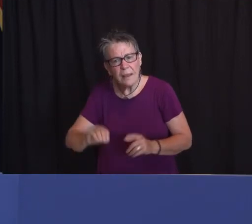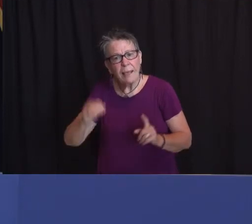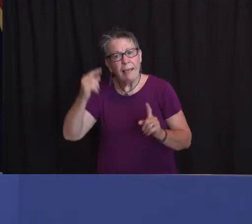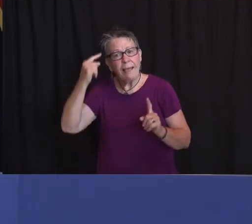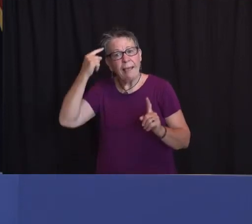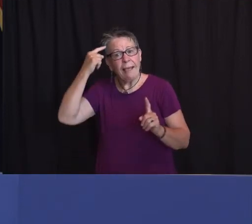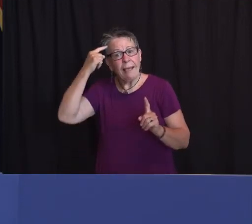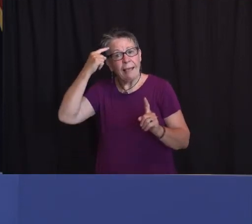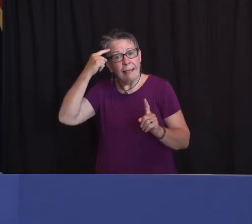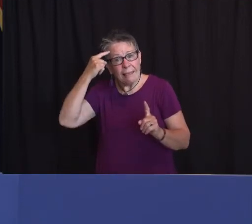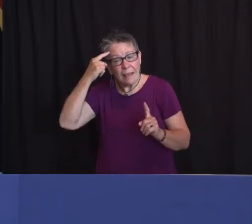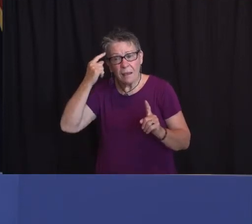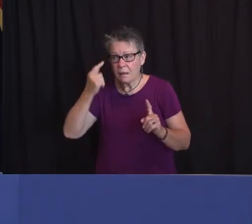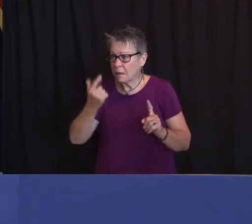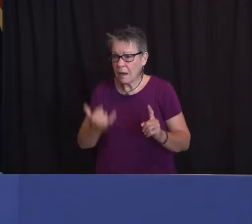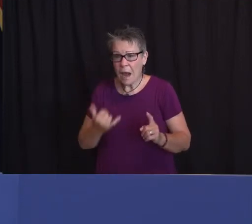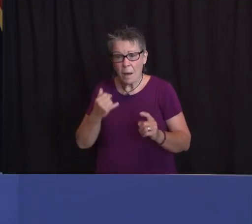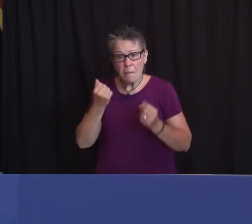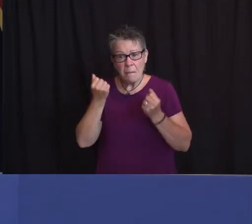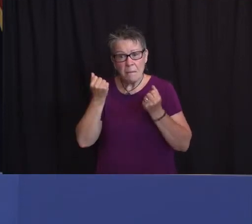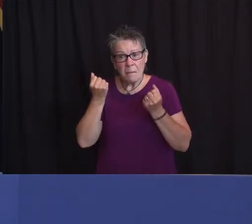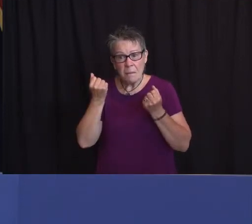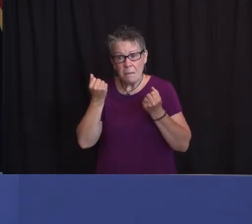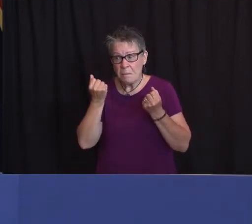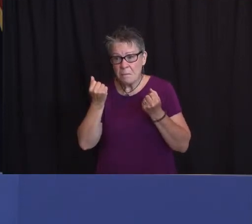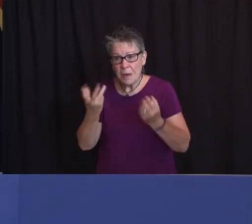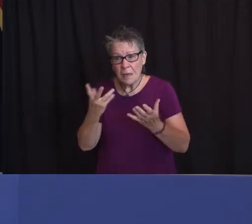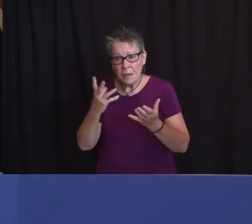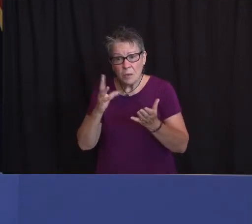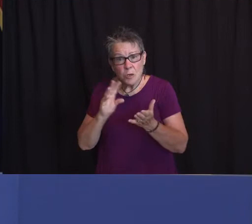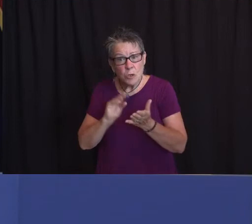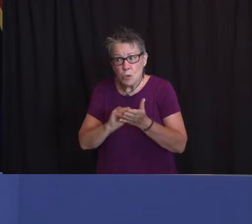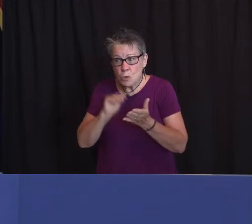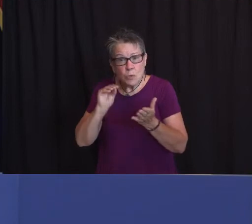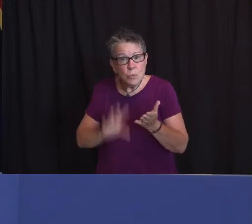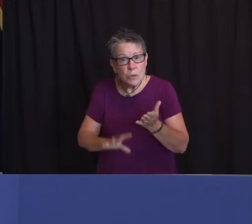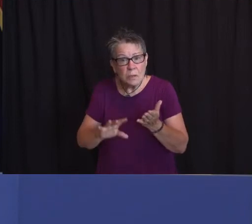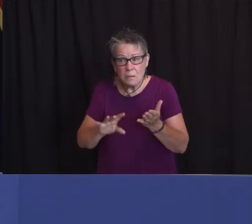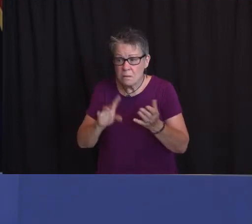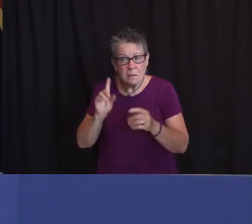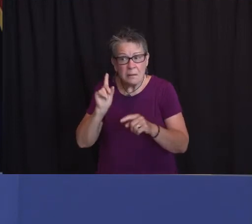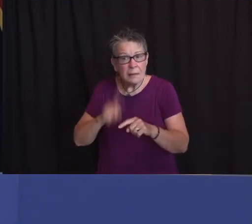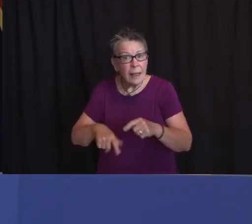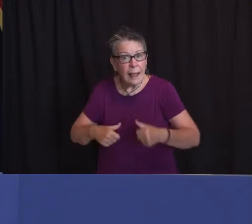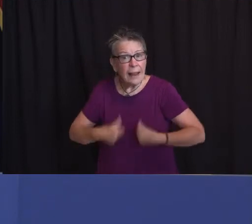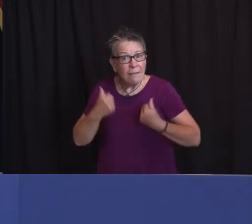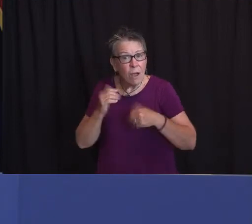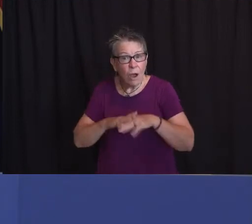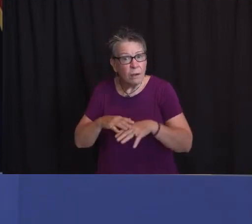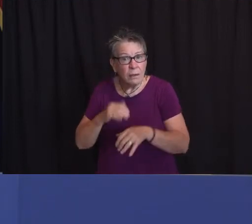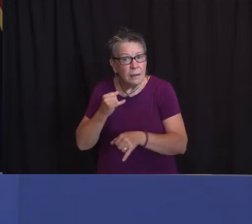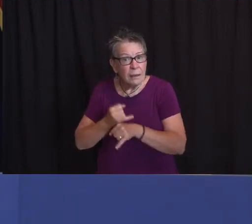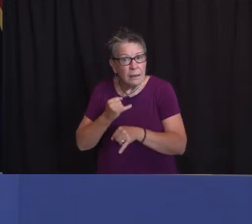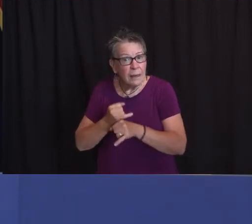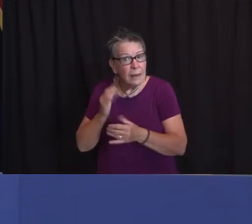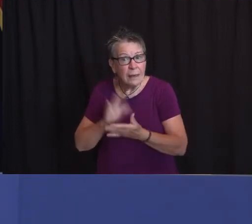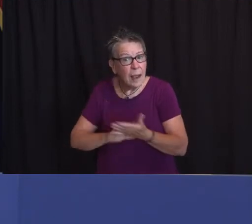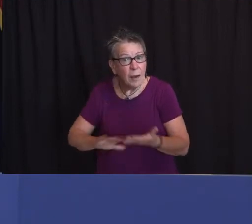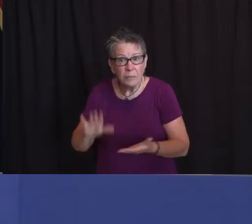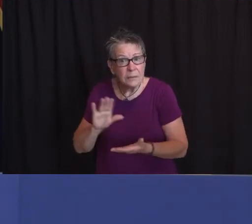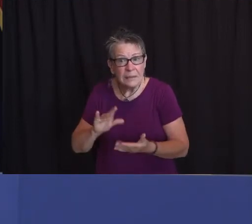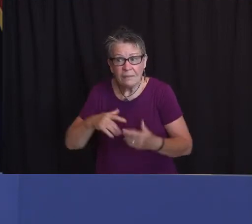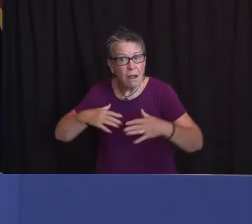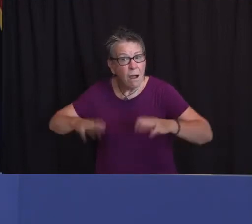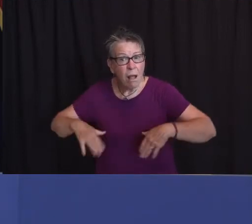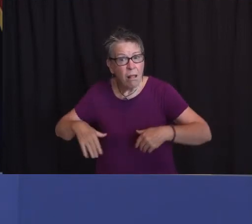campus in New Brunswick who must get vaccinated when they return to Rutgers. Collaboration with local community leaders is